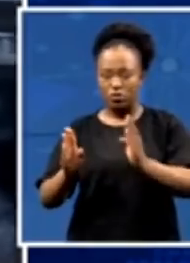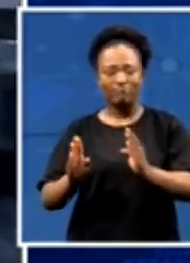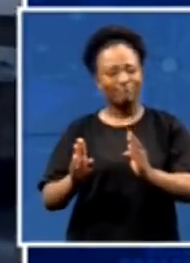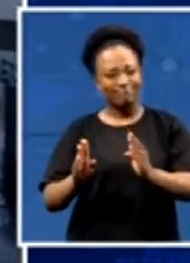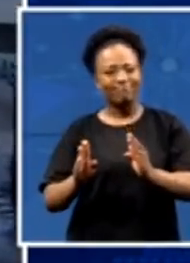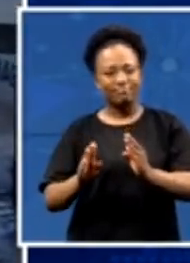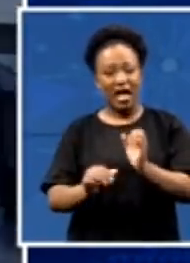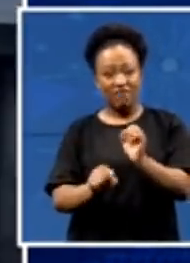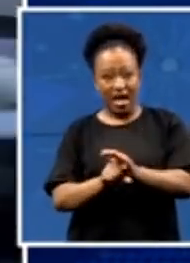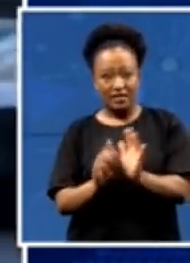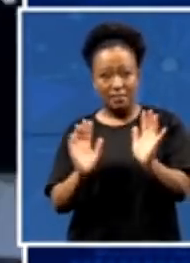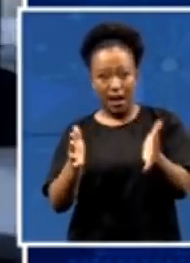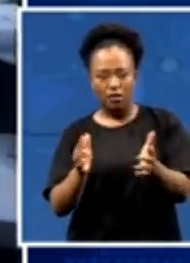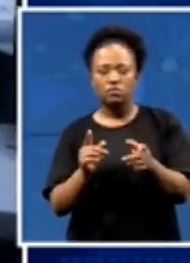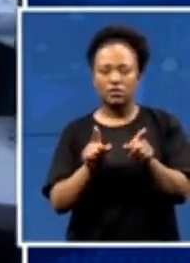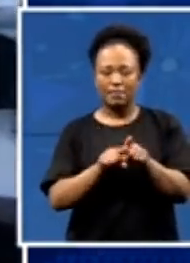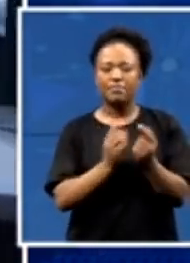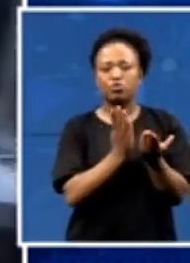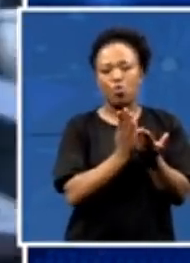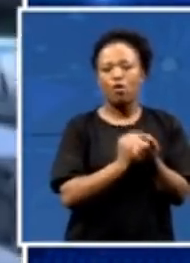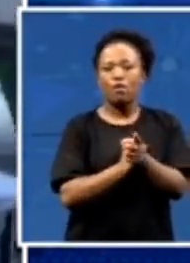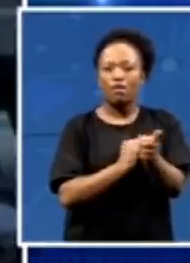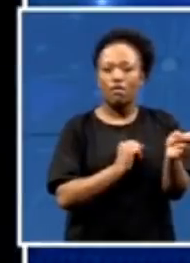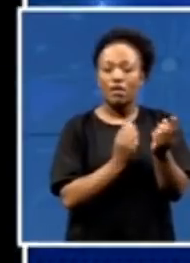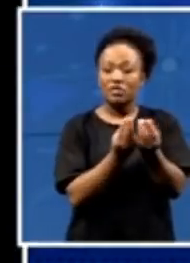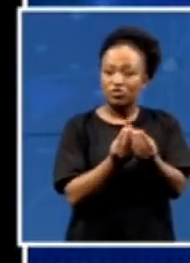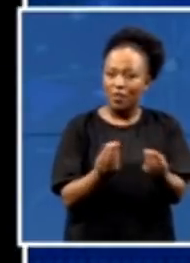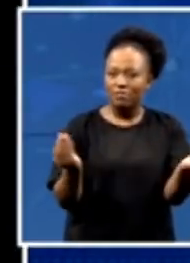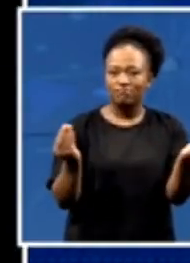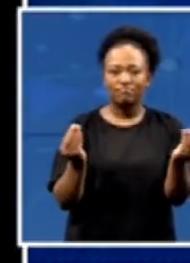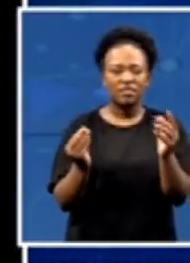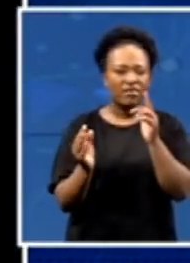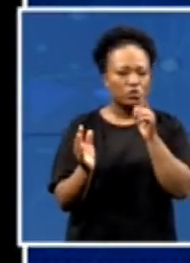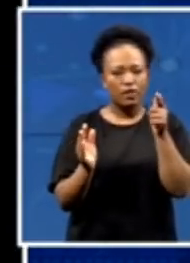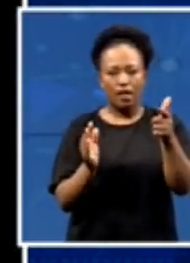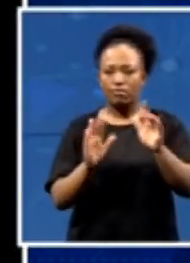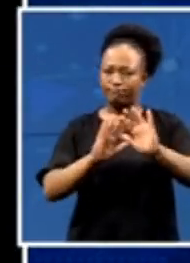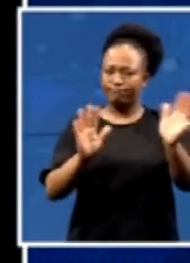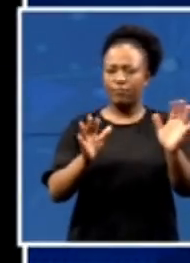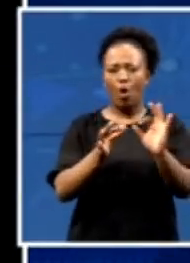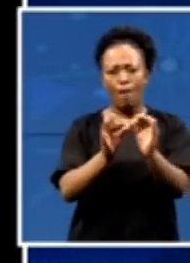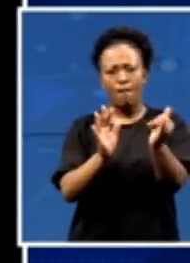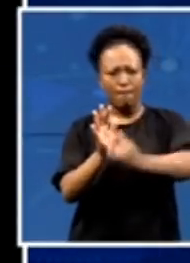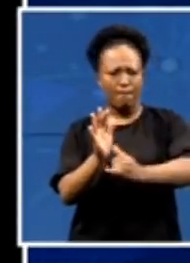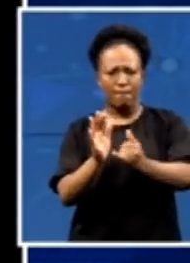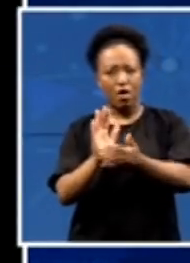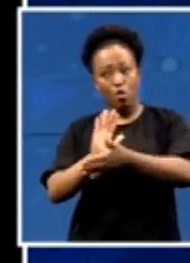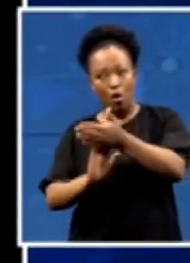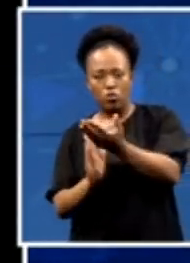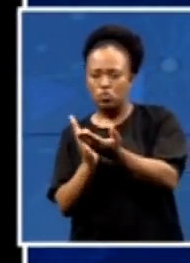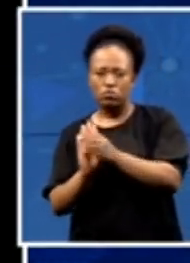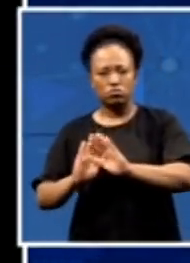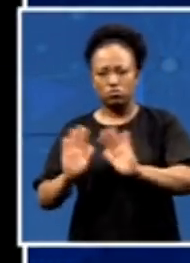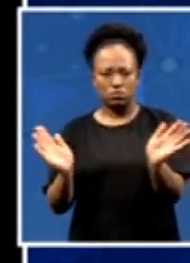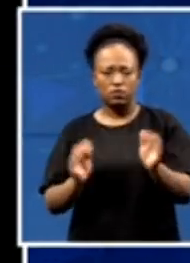affected, with so many children being told to stay at home, and whenever they find a place that they can use as a